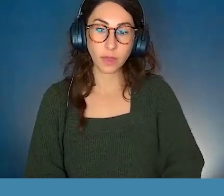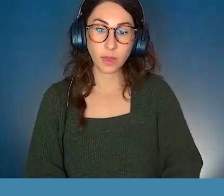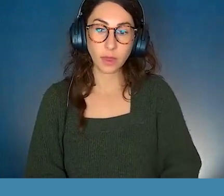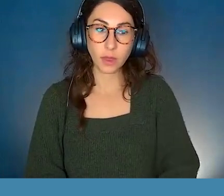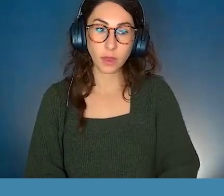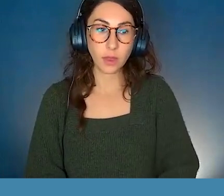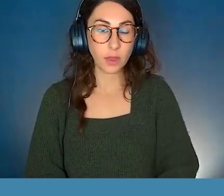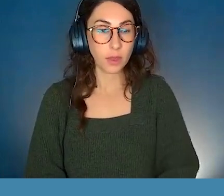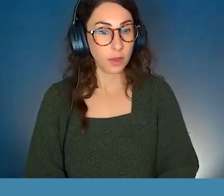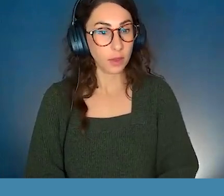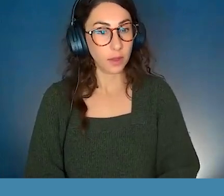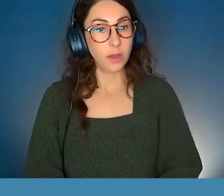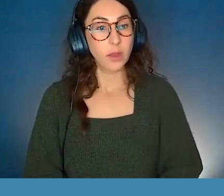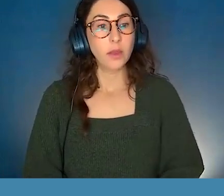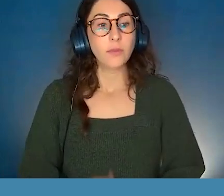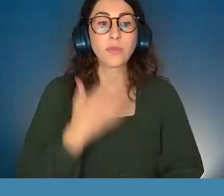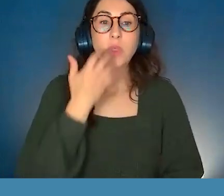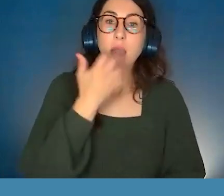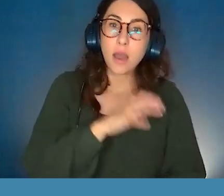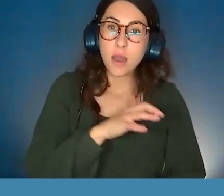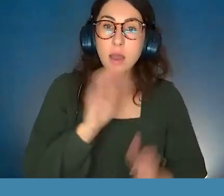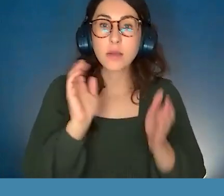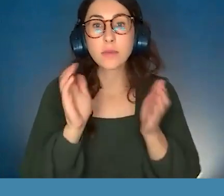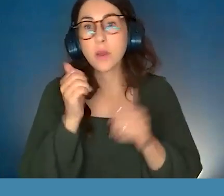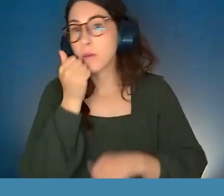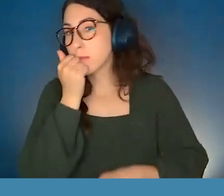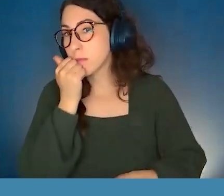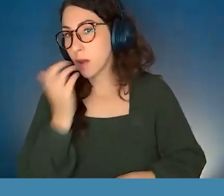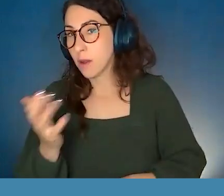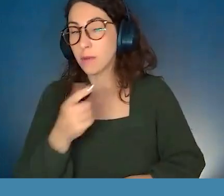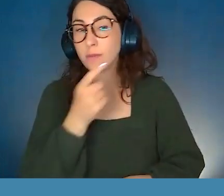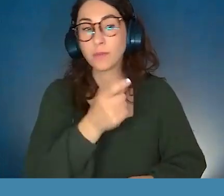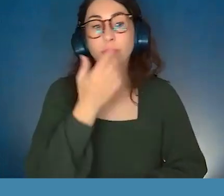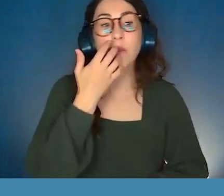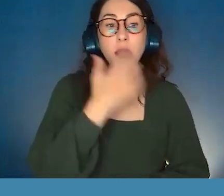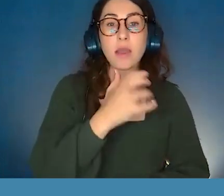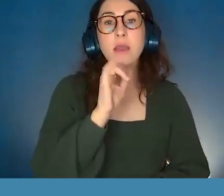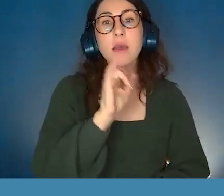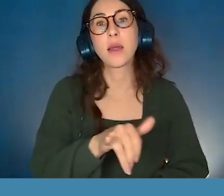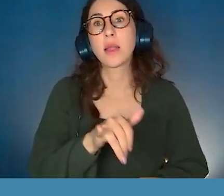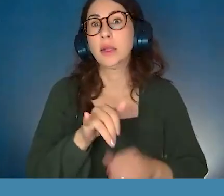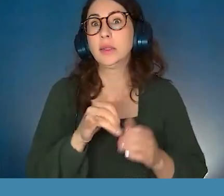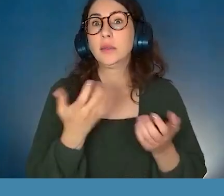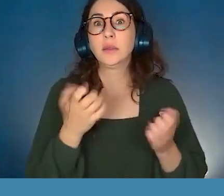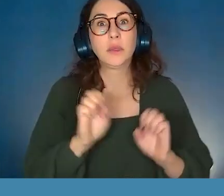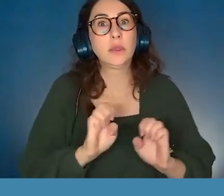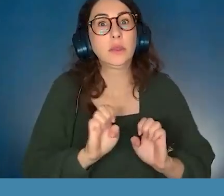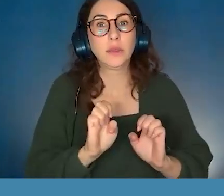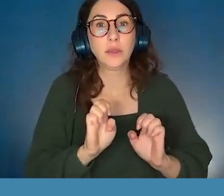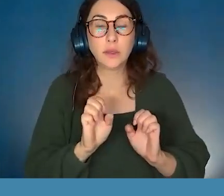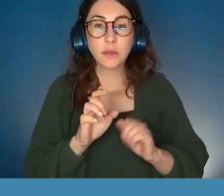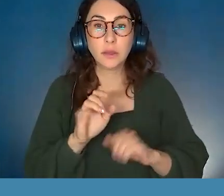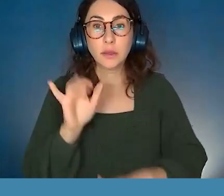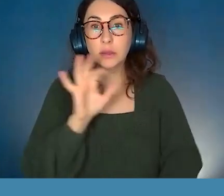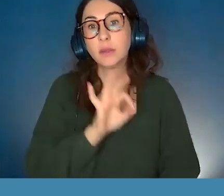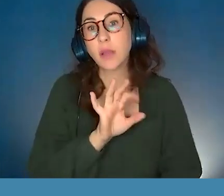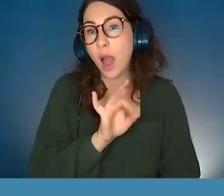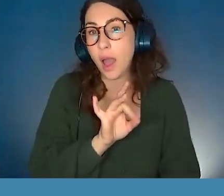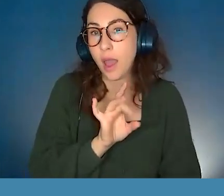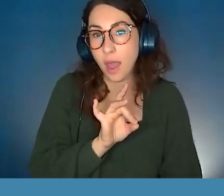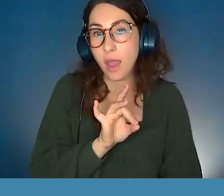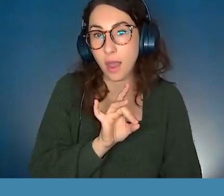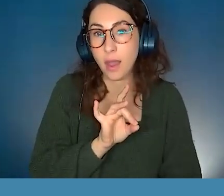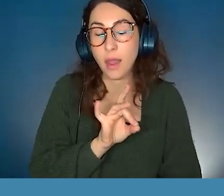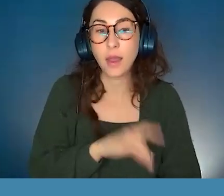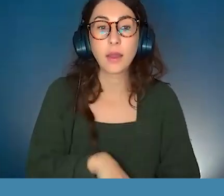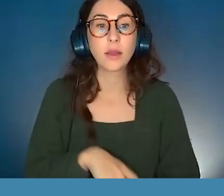Warm lines versus hotlines. So hotlines are when callers are in more of an immediate crisis, such as the 988